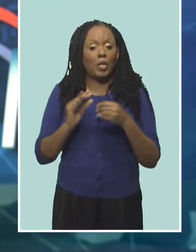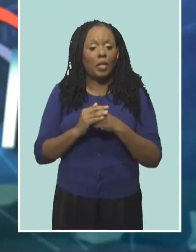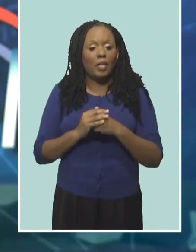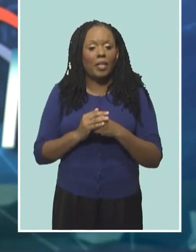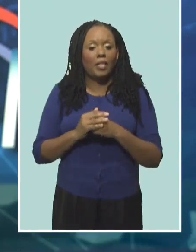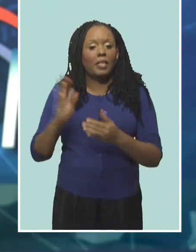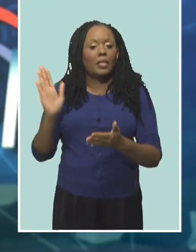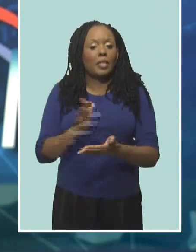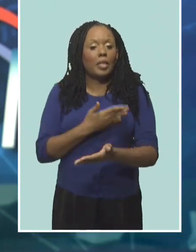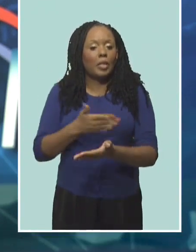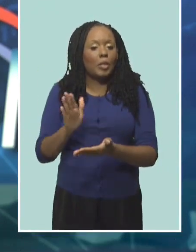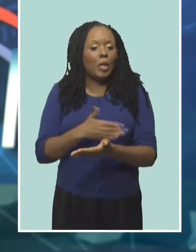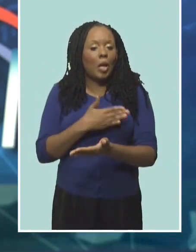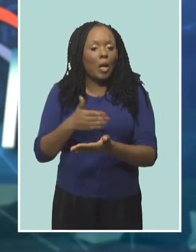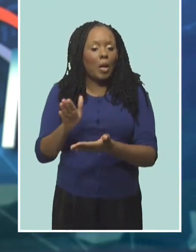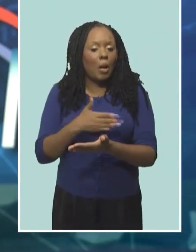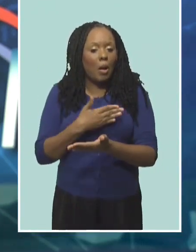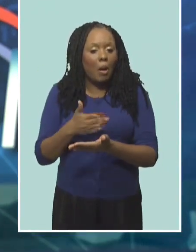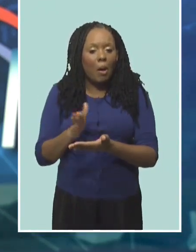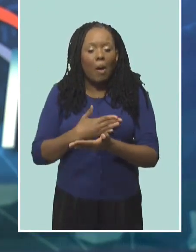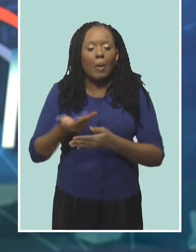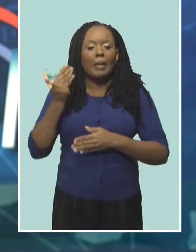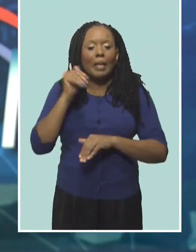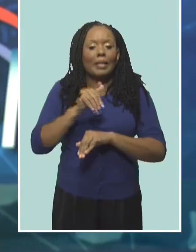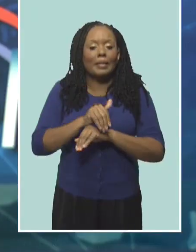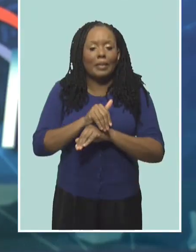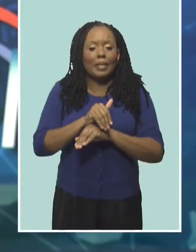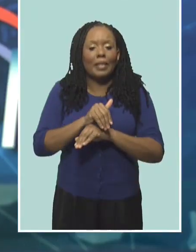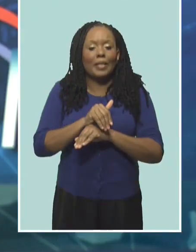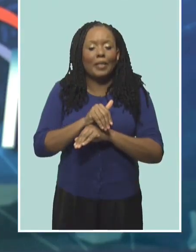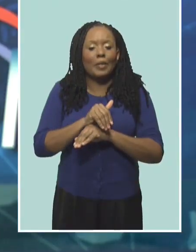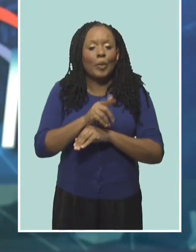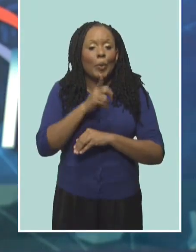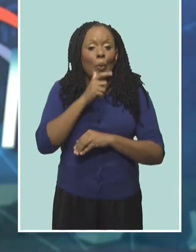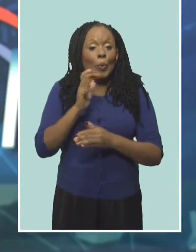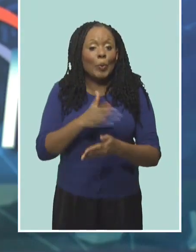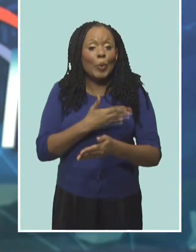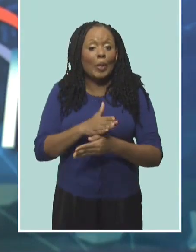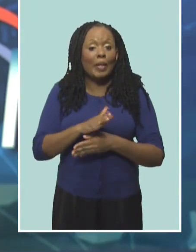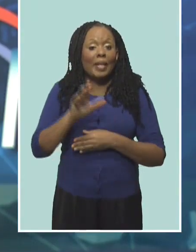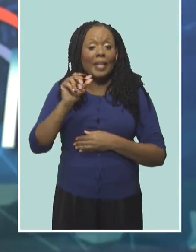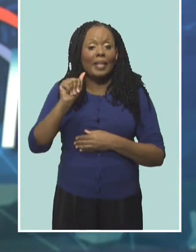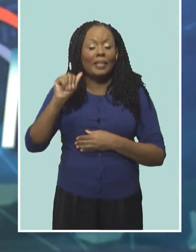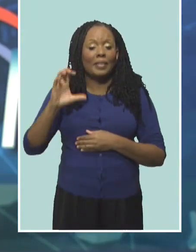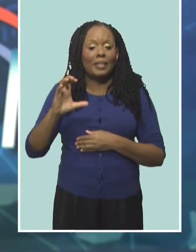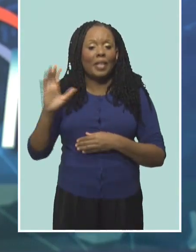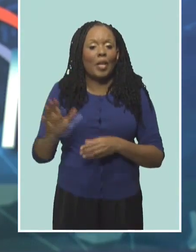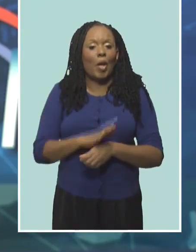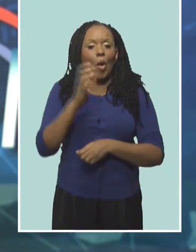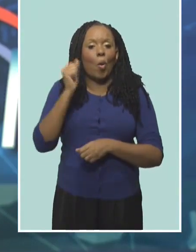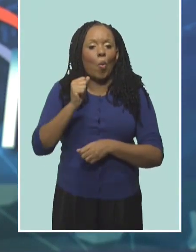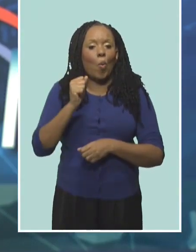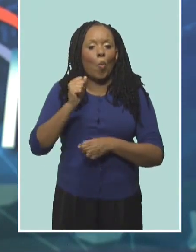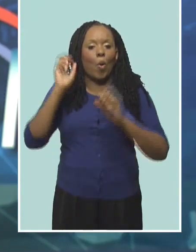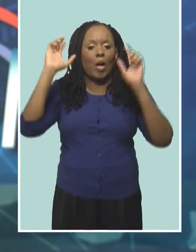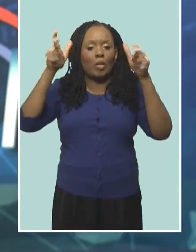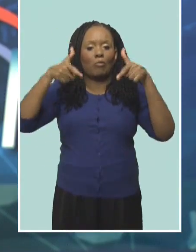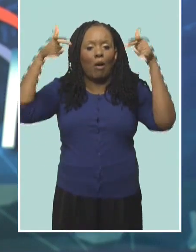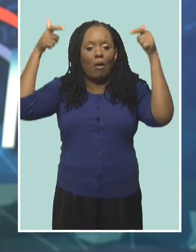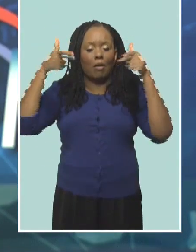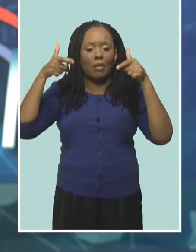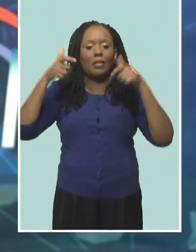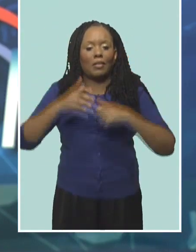his song culminating with some stinging pecong won Adrian A.C. Clark the Calypso crown. His victory came before